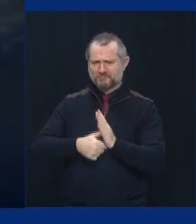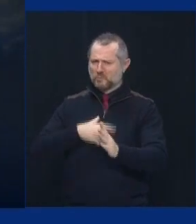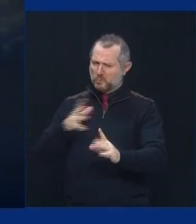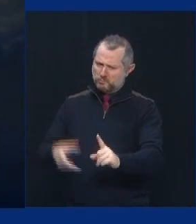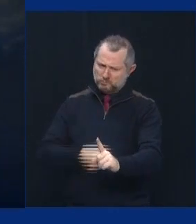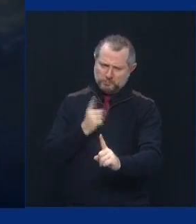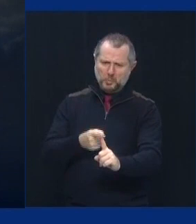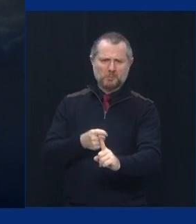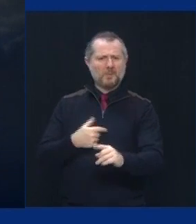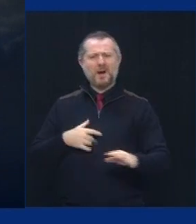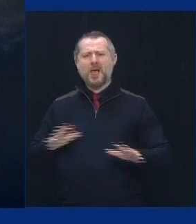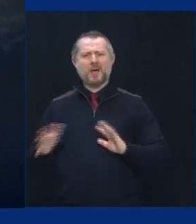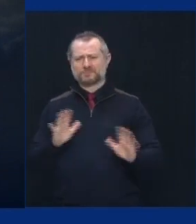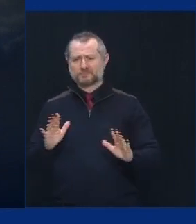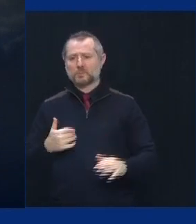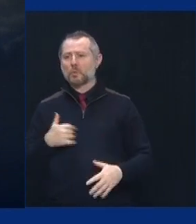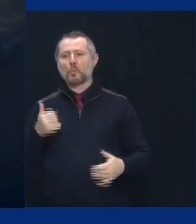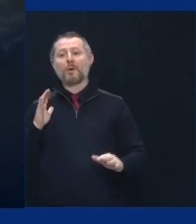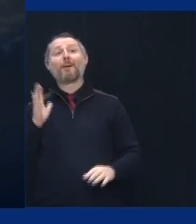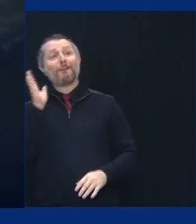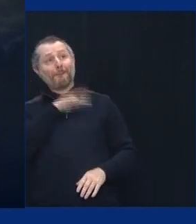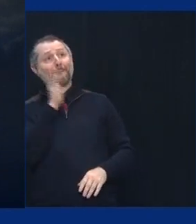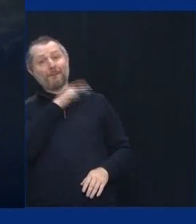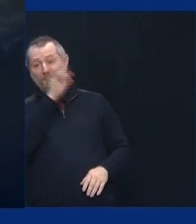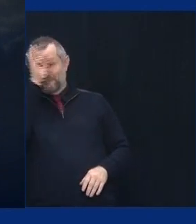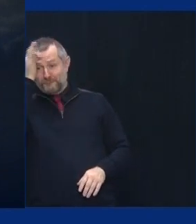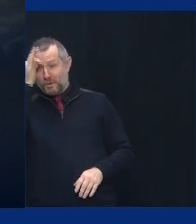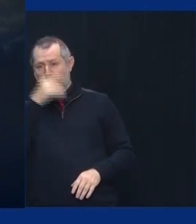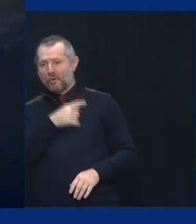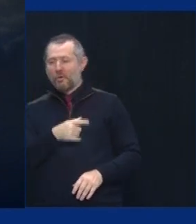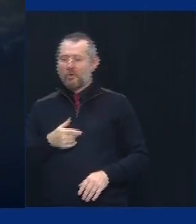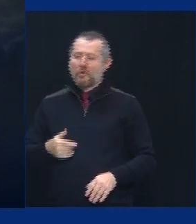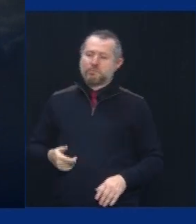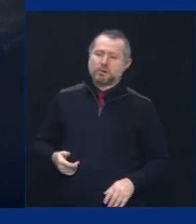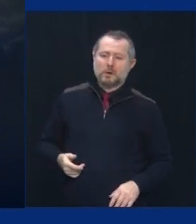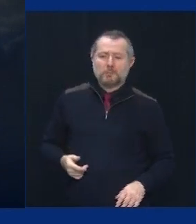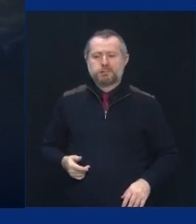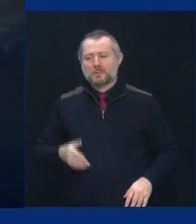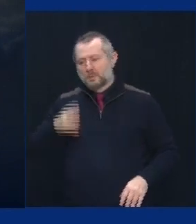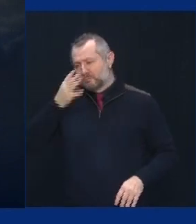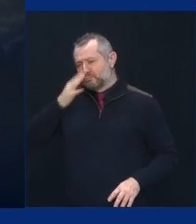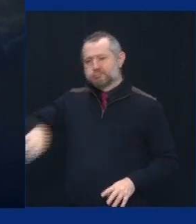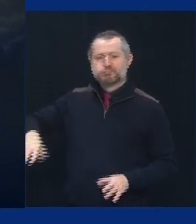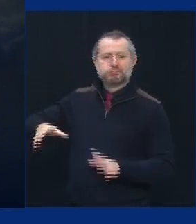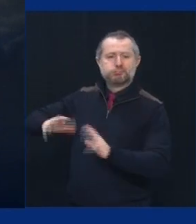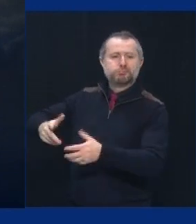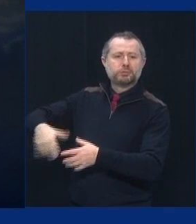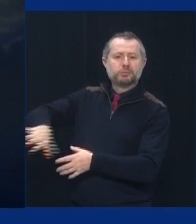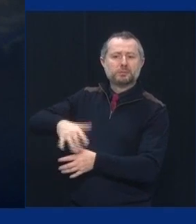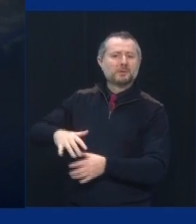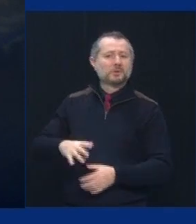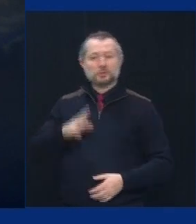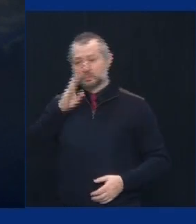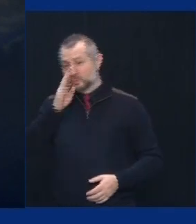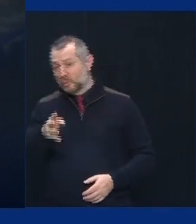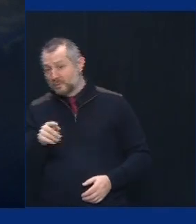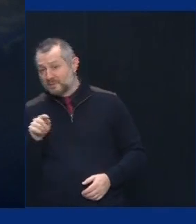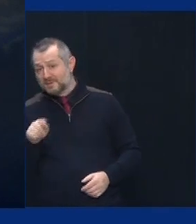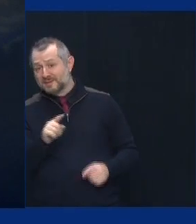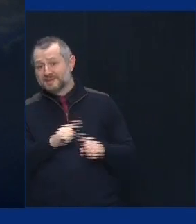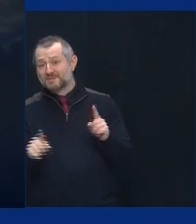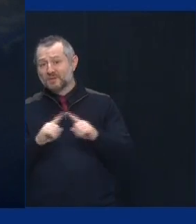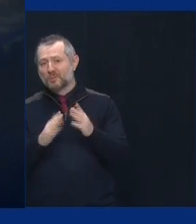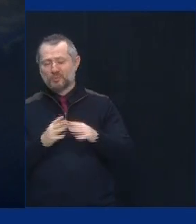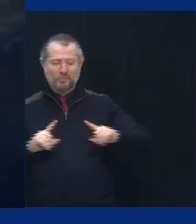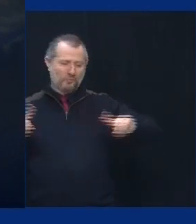not going to allow this federal administration to proceed with a plan that leaves out certain communities, and